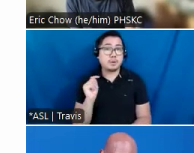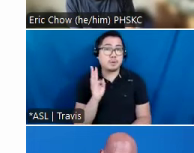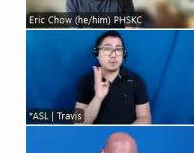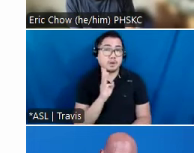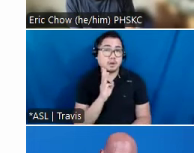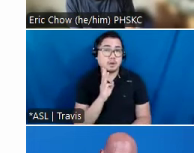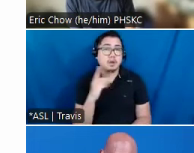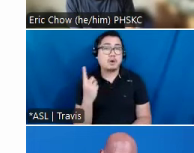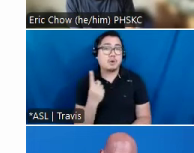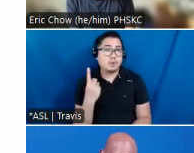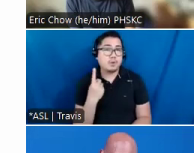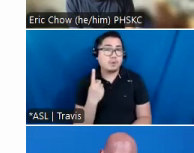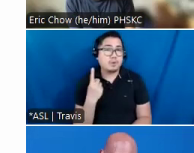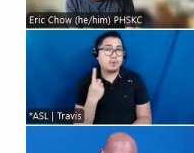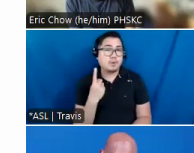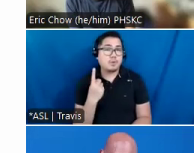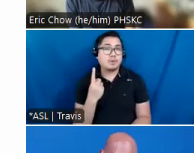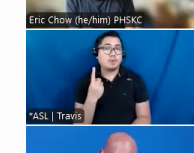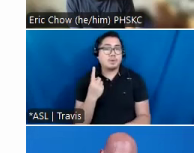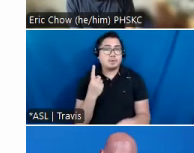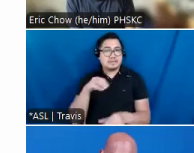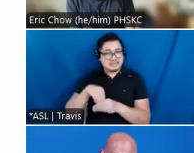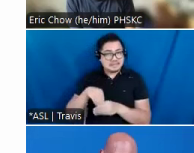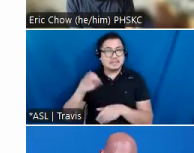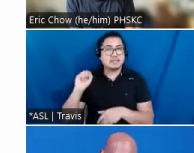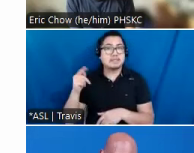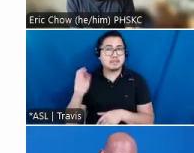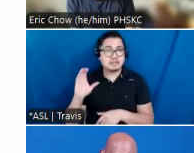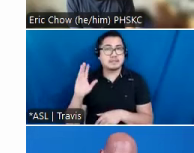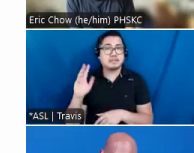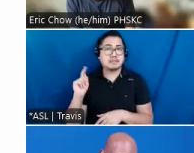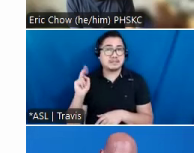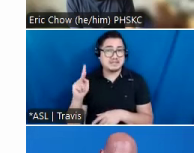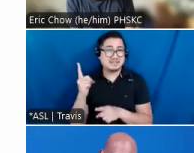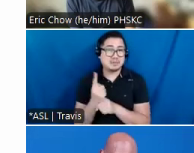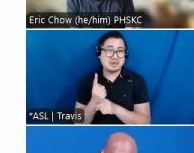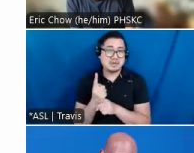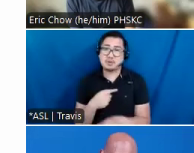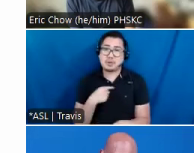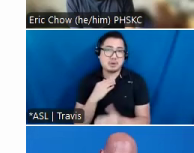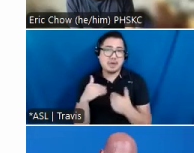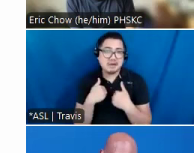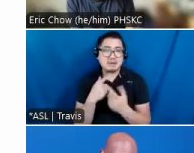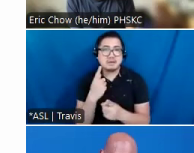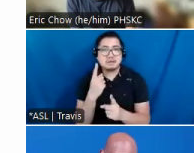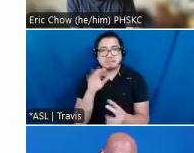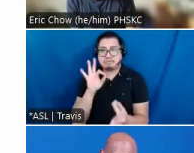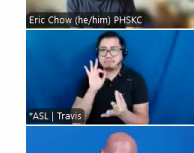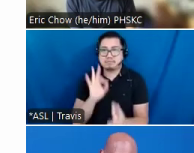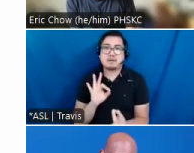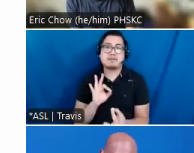is only collected in septic tanks. And you're right, we wouldn't have an accurate assessment